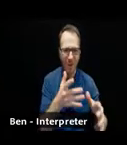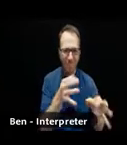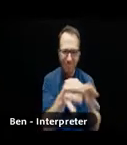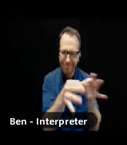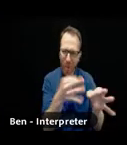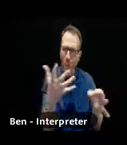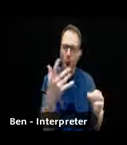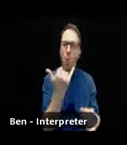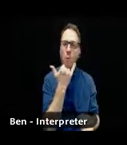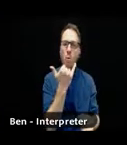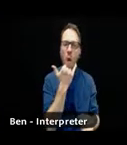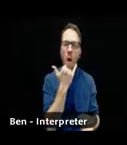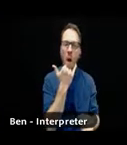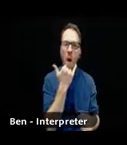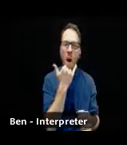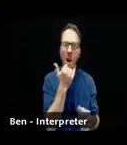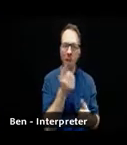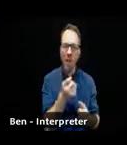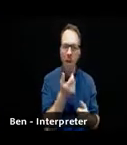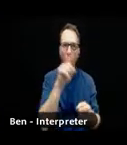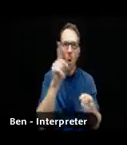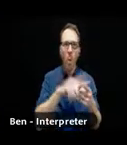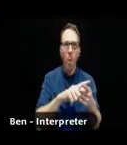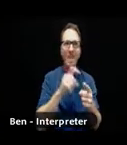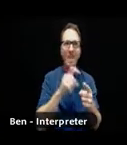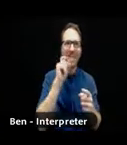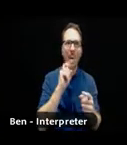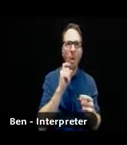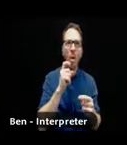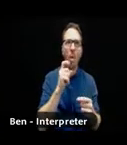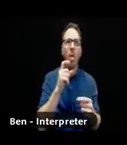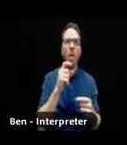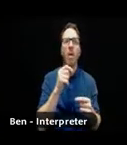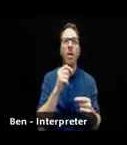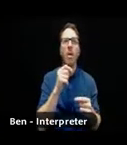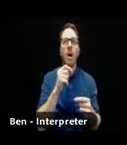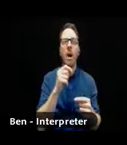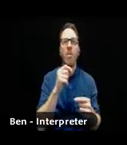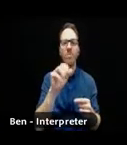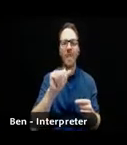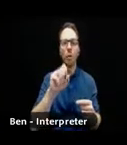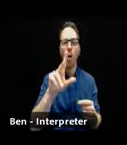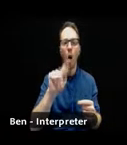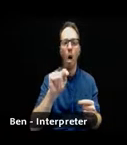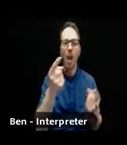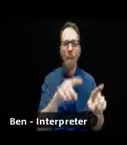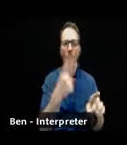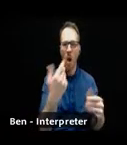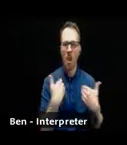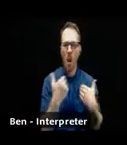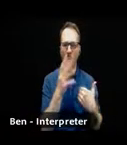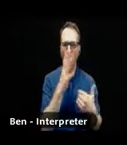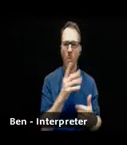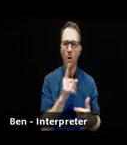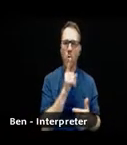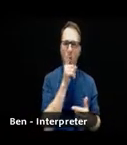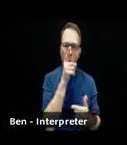in when the sexual assault occurred. Really, like one young woman really